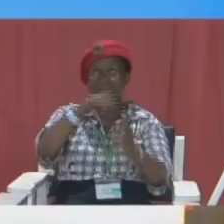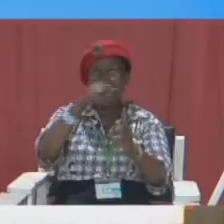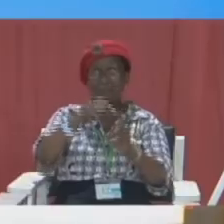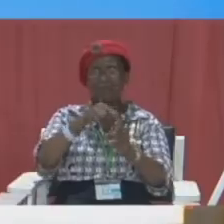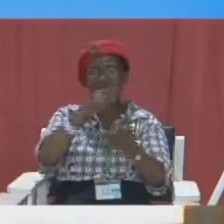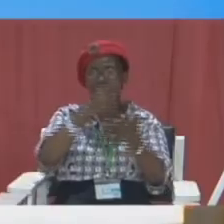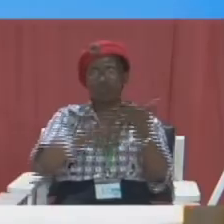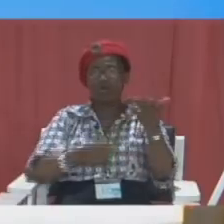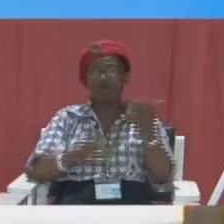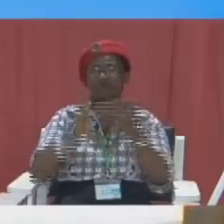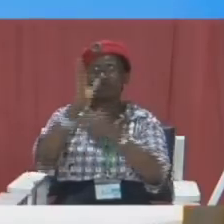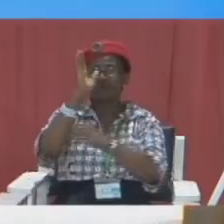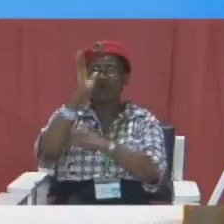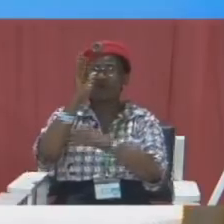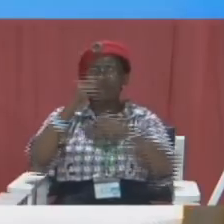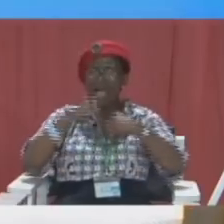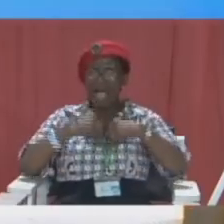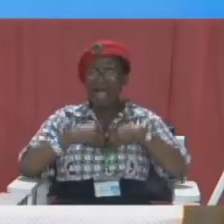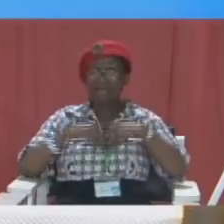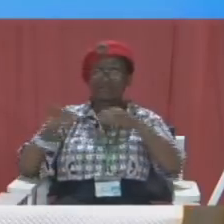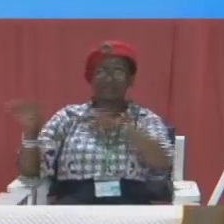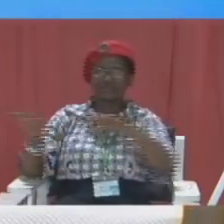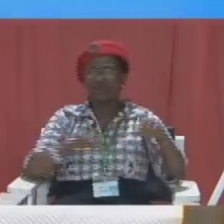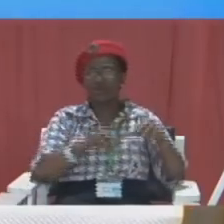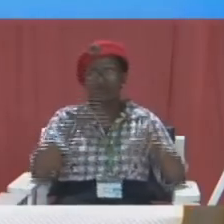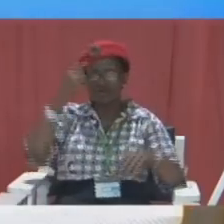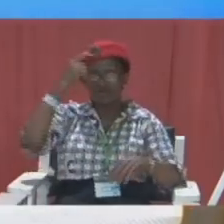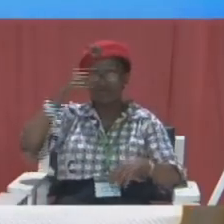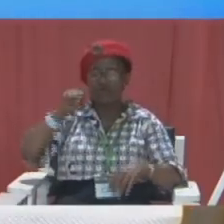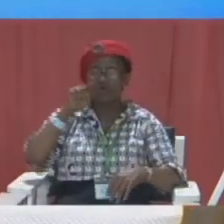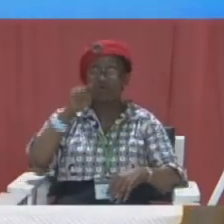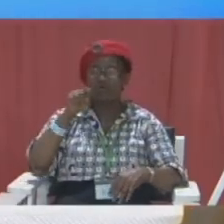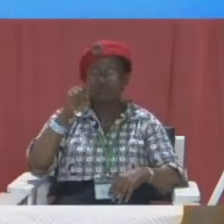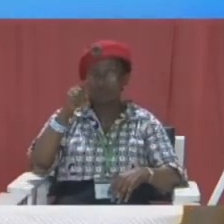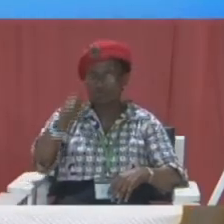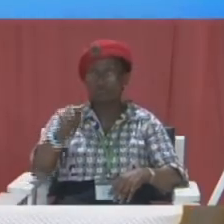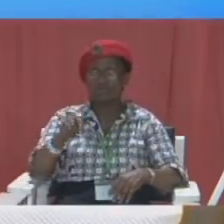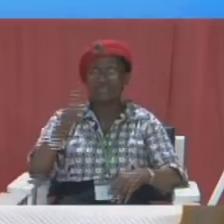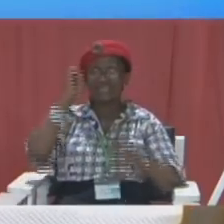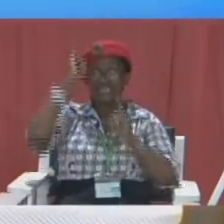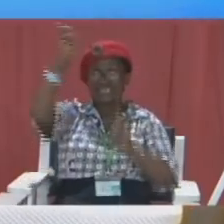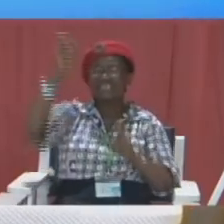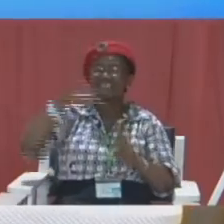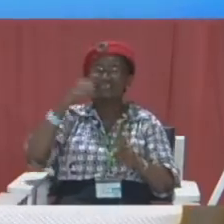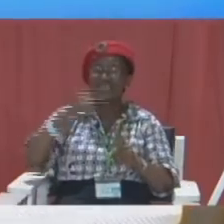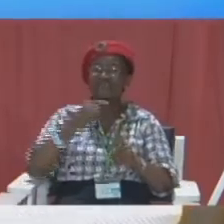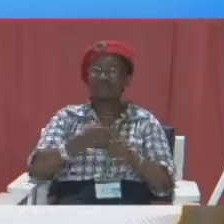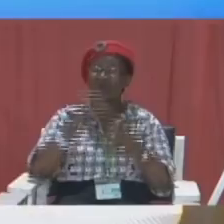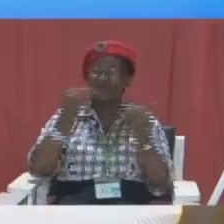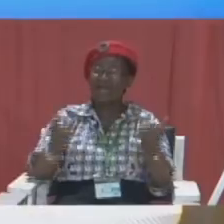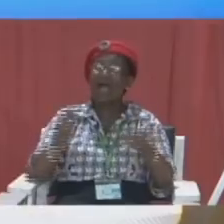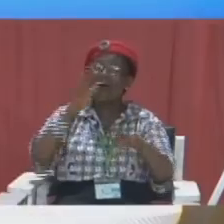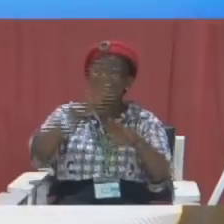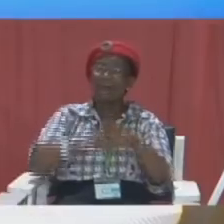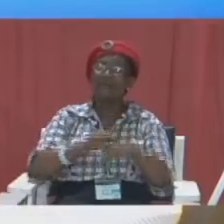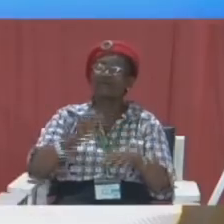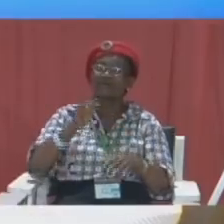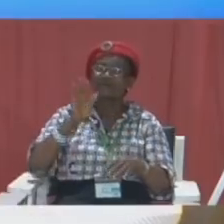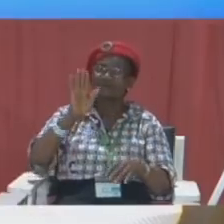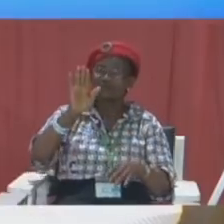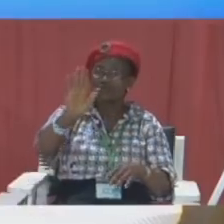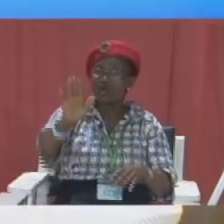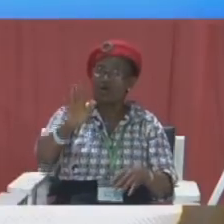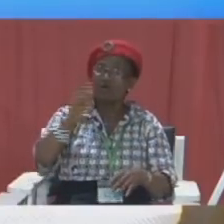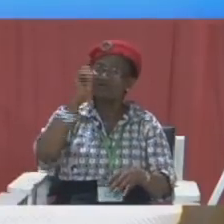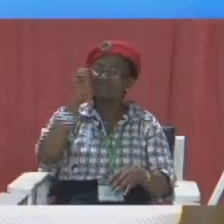here ni gbogbo awon ti Olorun ti se fun o. He said from now on. Sugbon lato ni lo. Your testimony will be what God has done